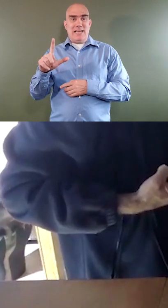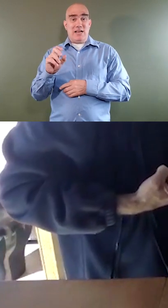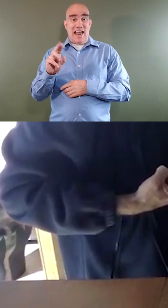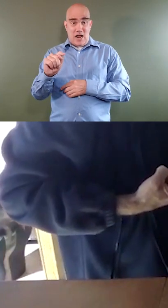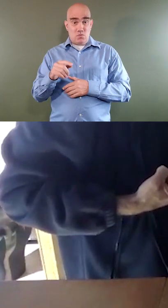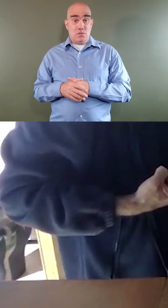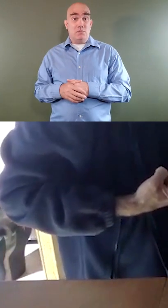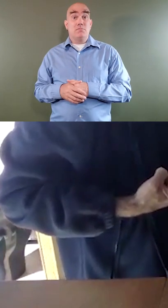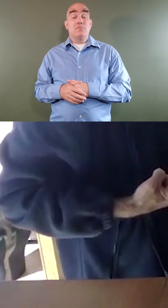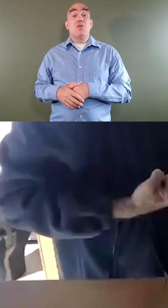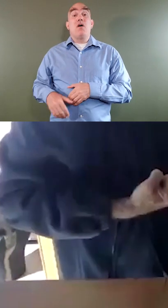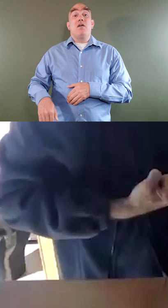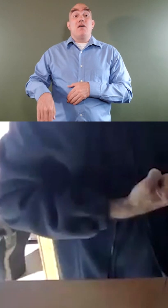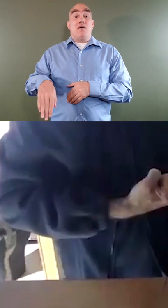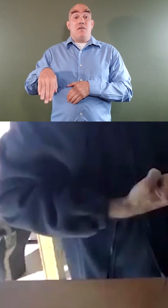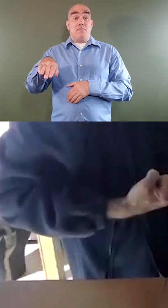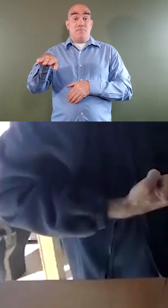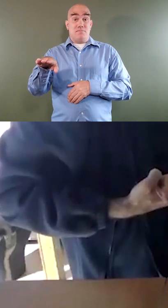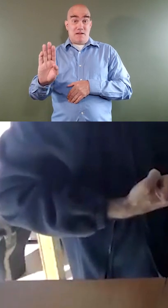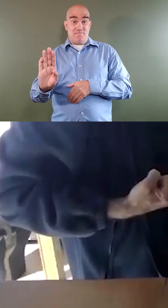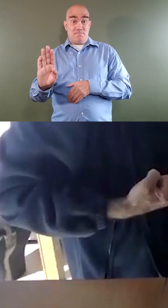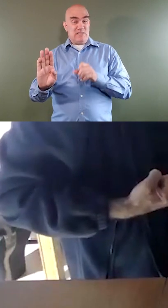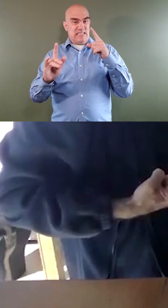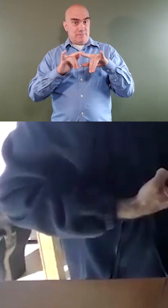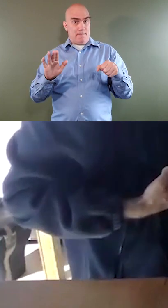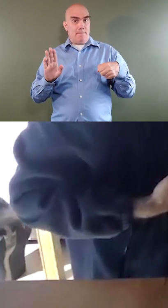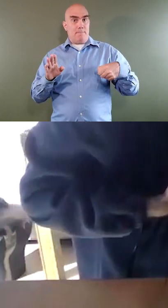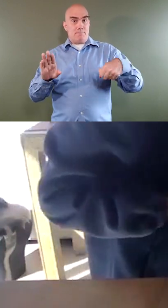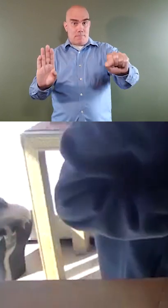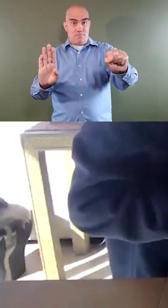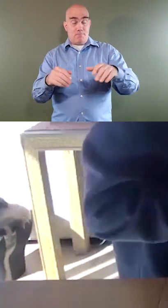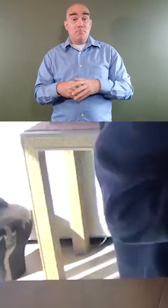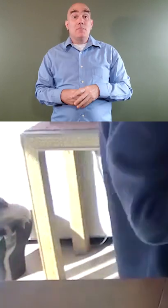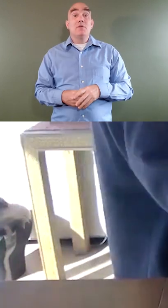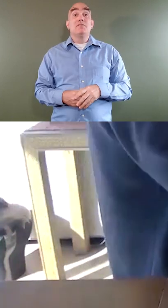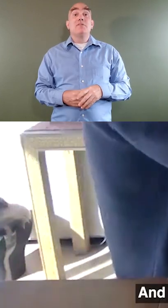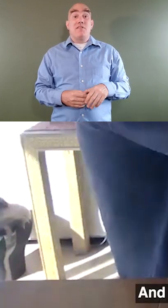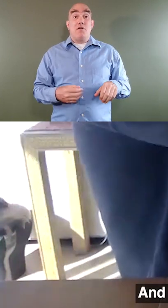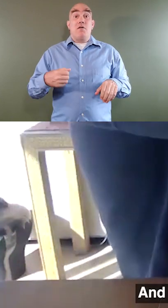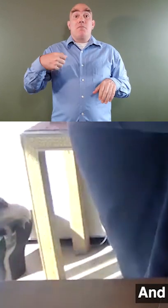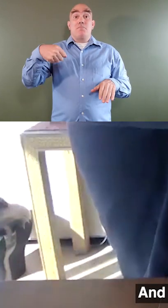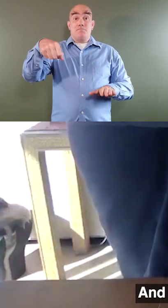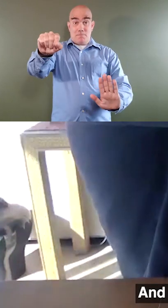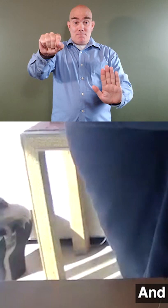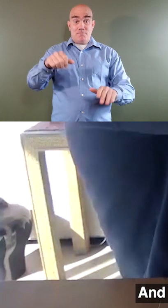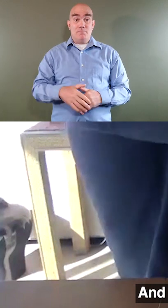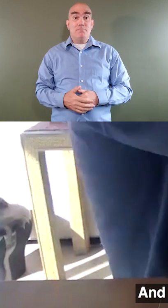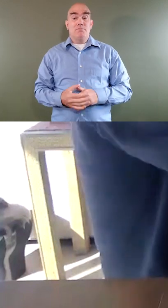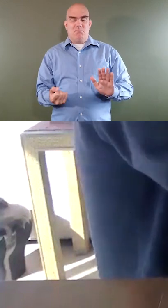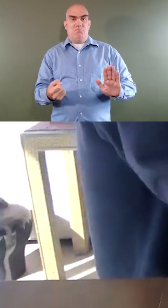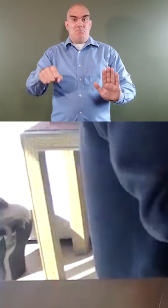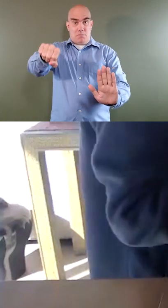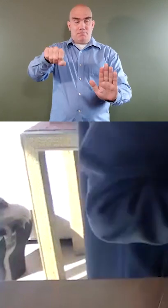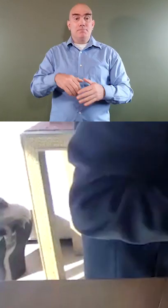flexing the heel out, kicking with the heel and punching at the same time. And let's do this as slow as